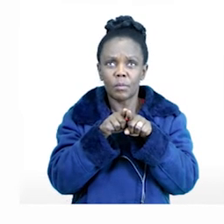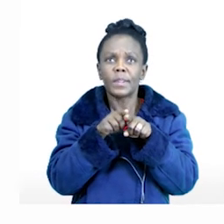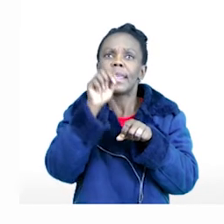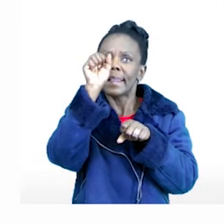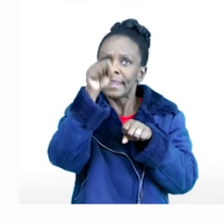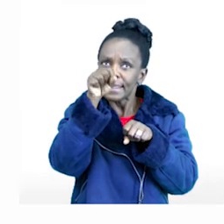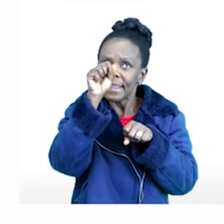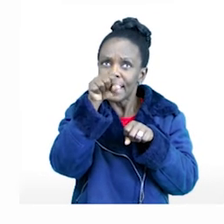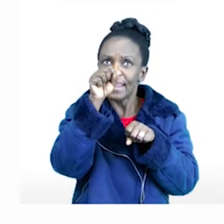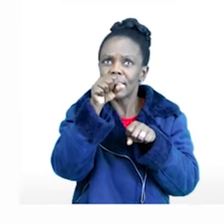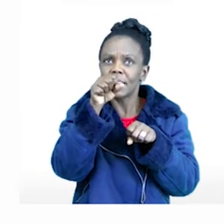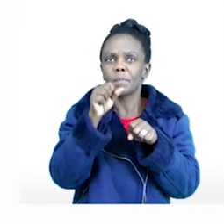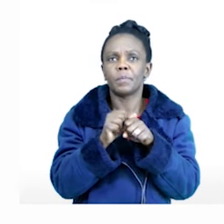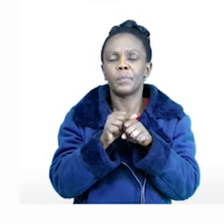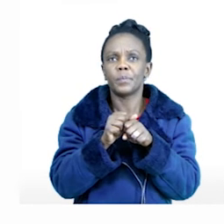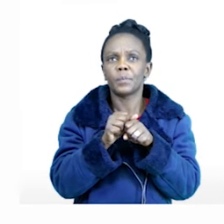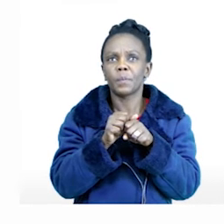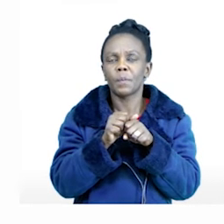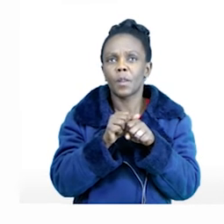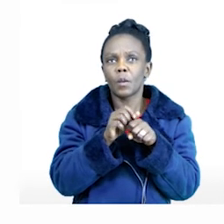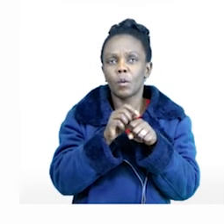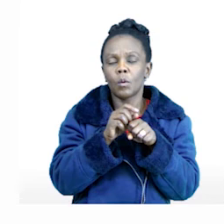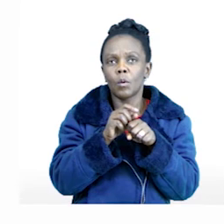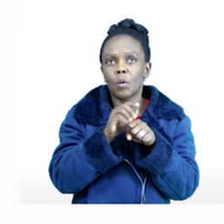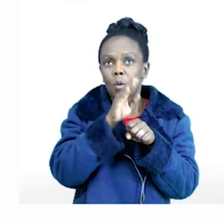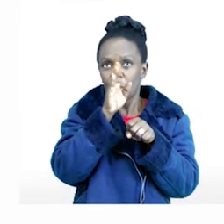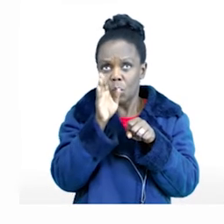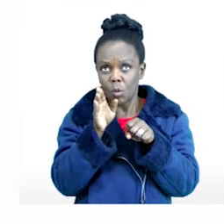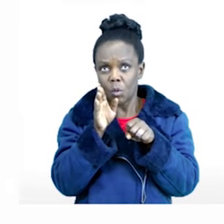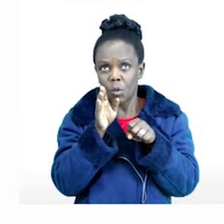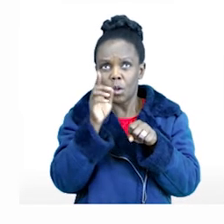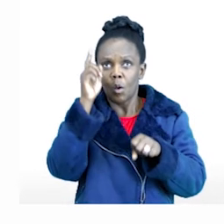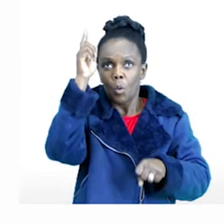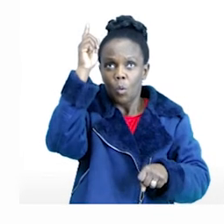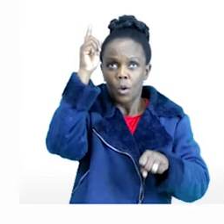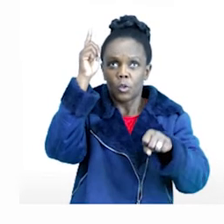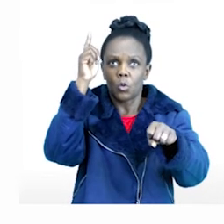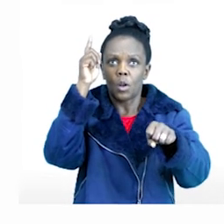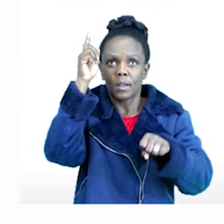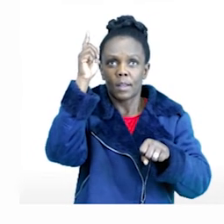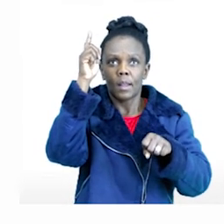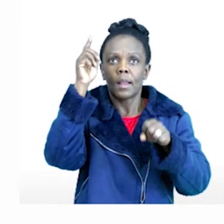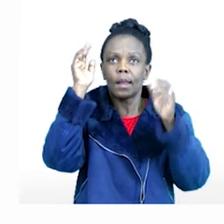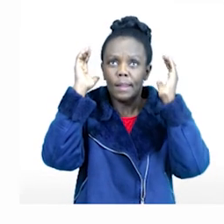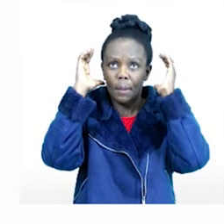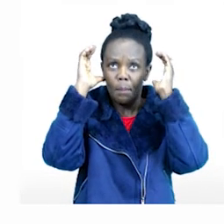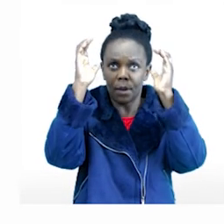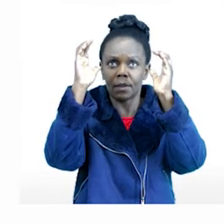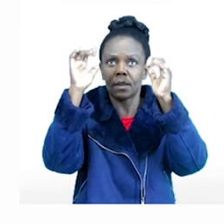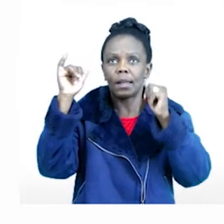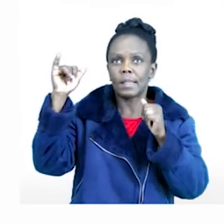Yes, we can see our pattern there. There we can see that there is a tractor, a bus, and